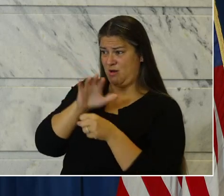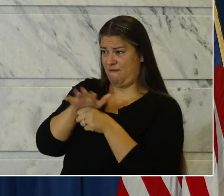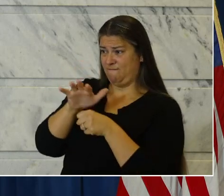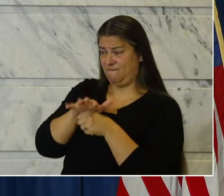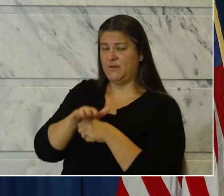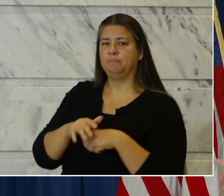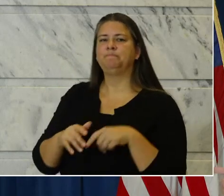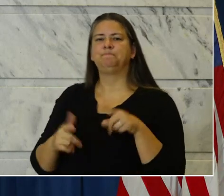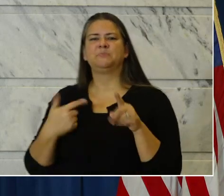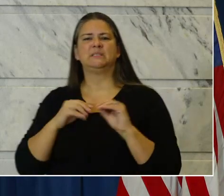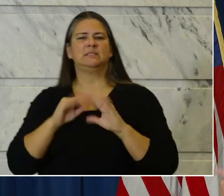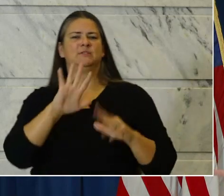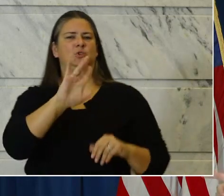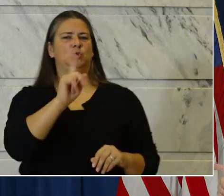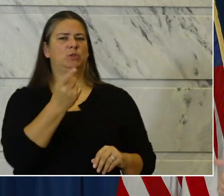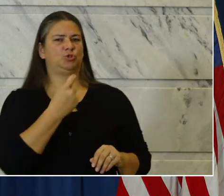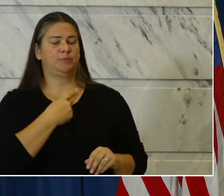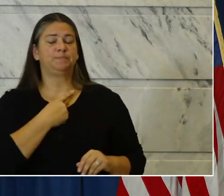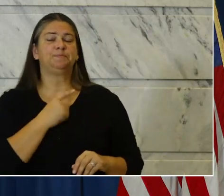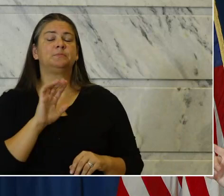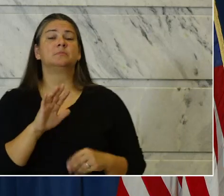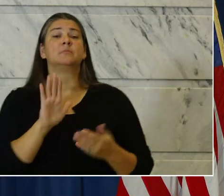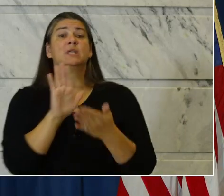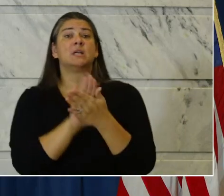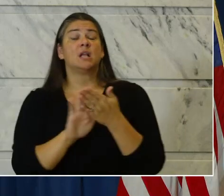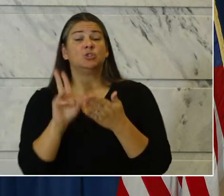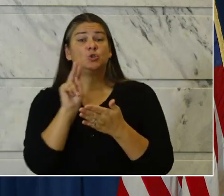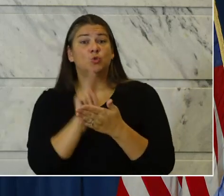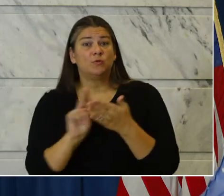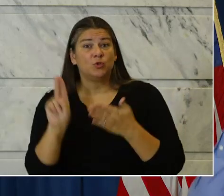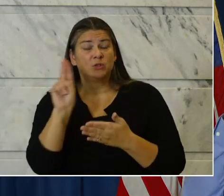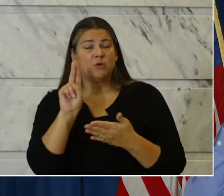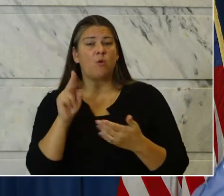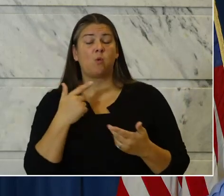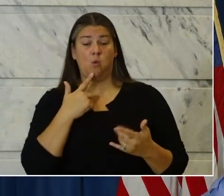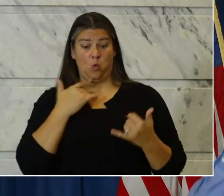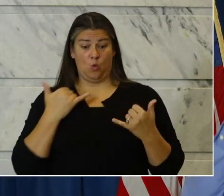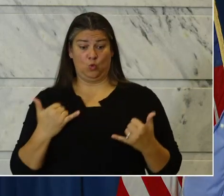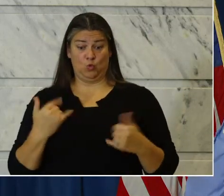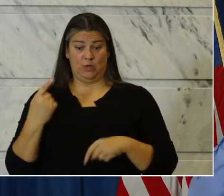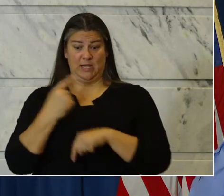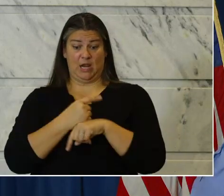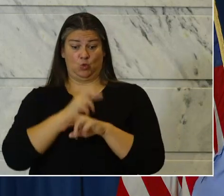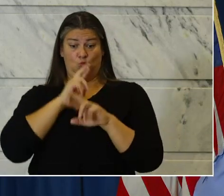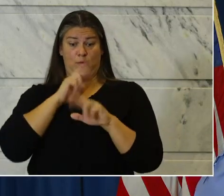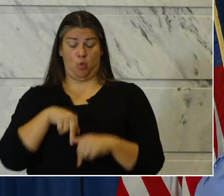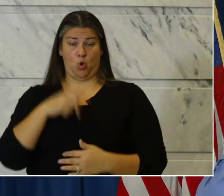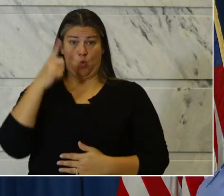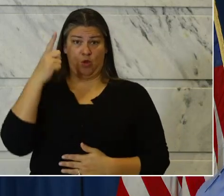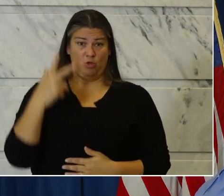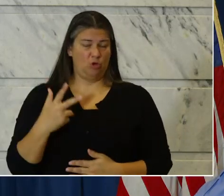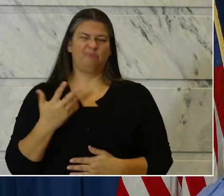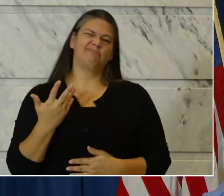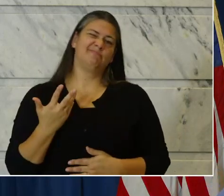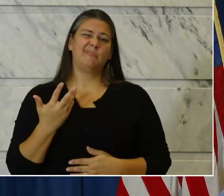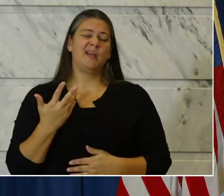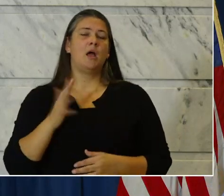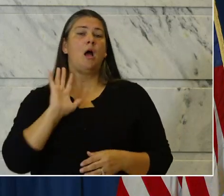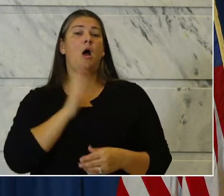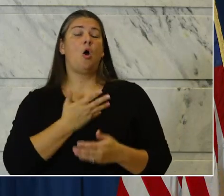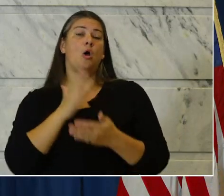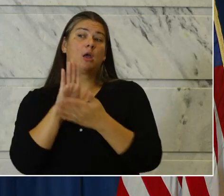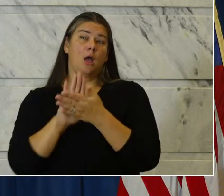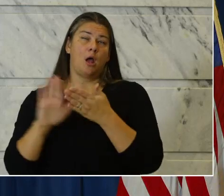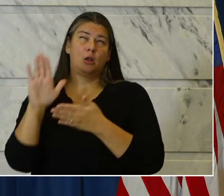The question is about colleges and universities. I wouldn't say a third of today's report are colleges and universities because